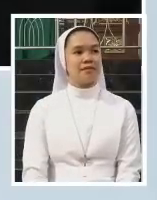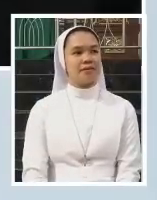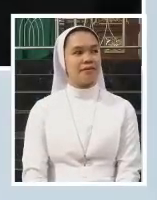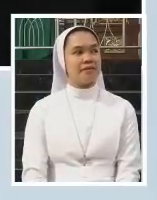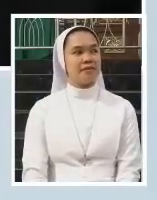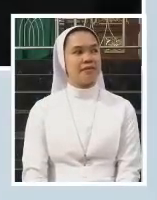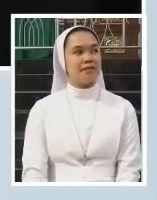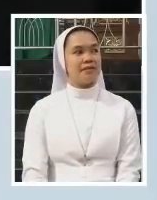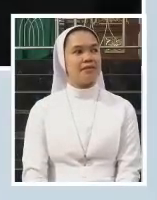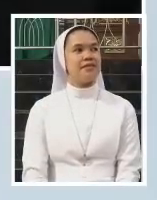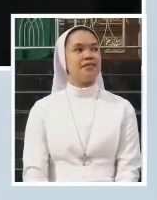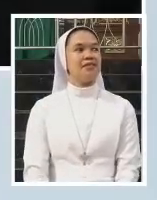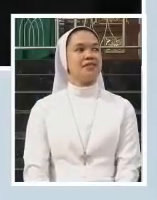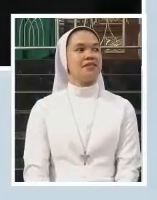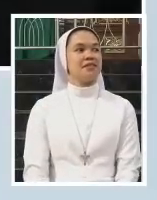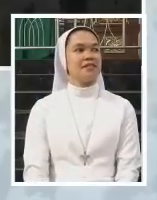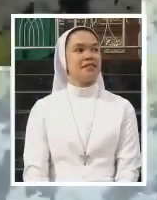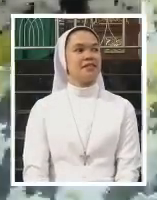Rellora.